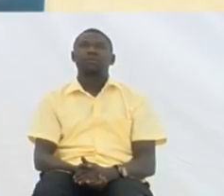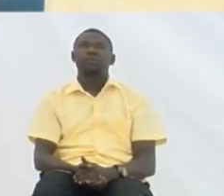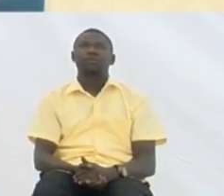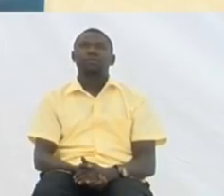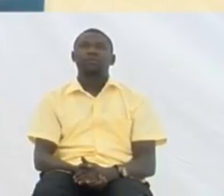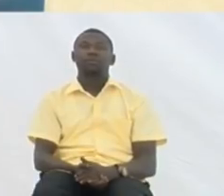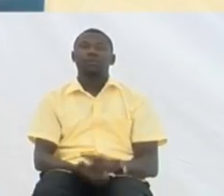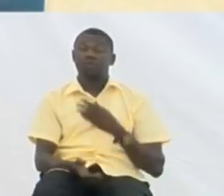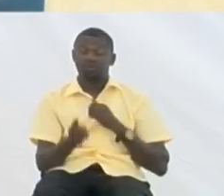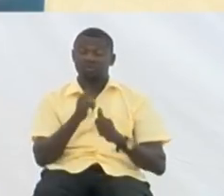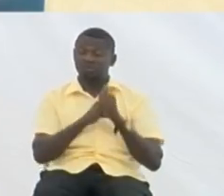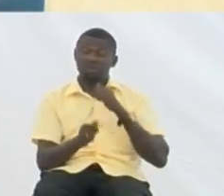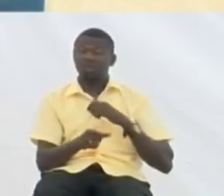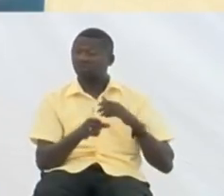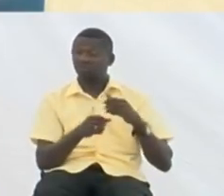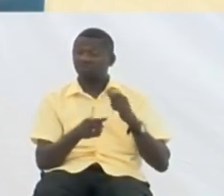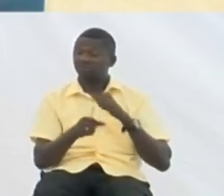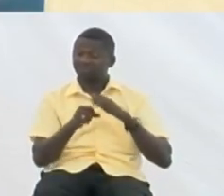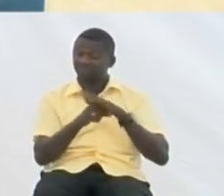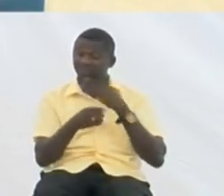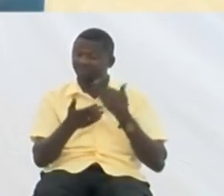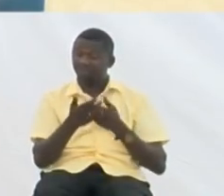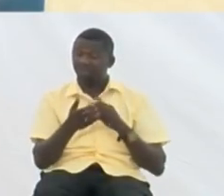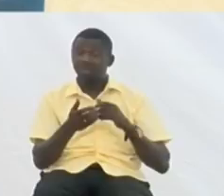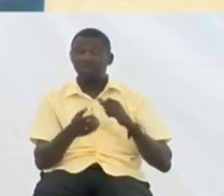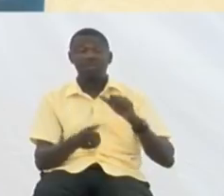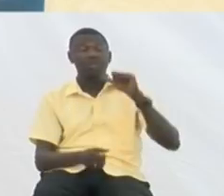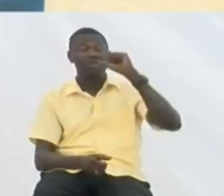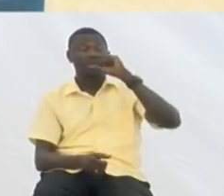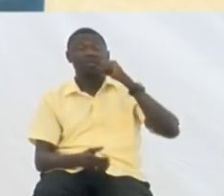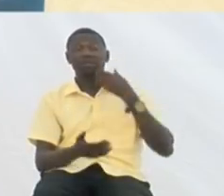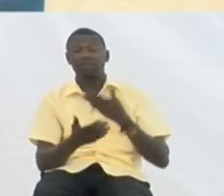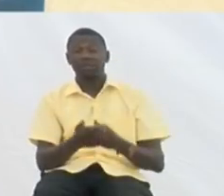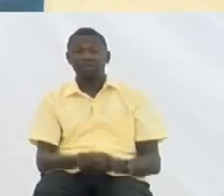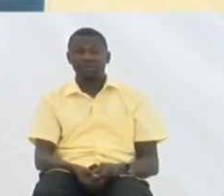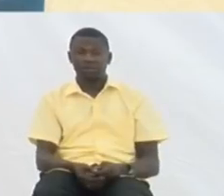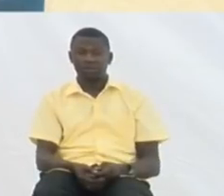have to come back and complete drinking. Well, I had